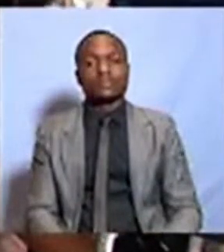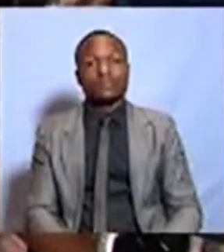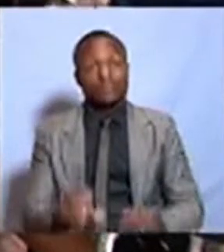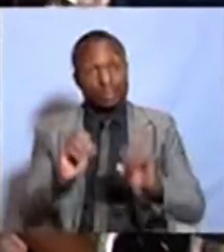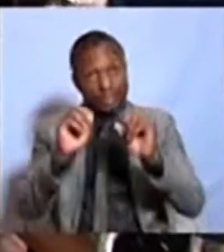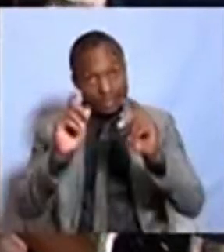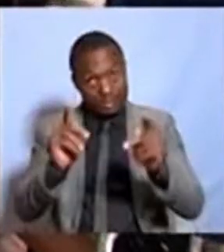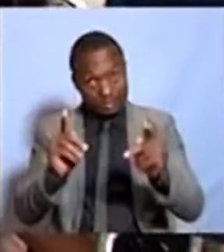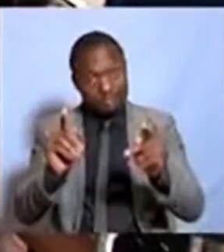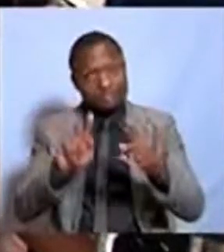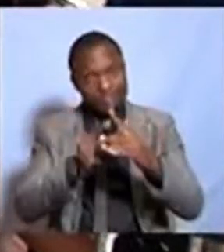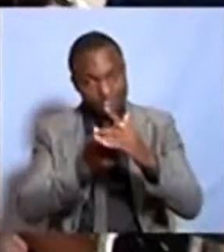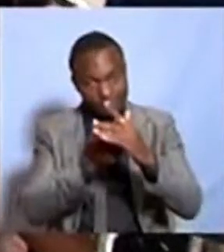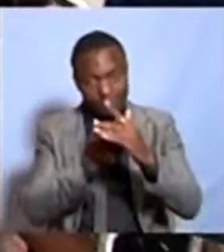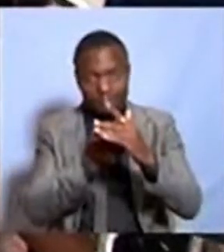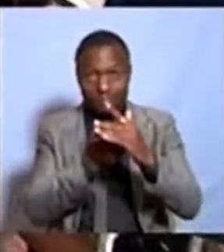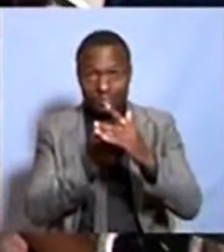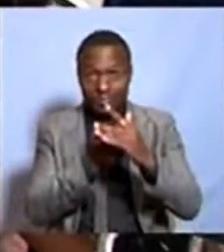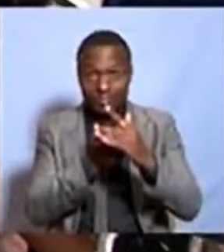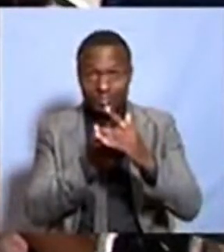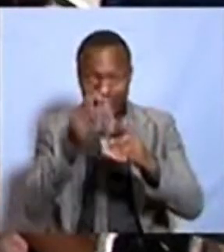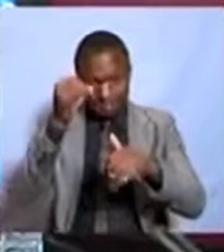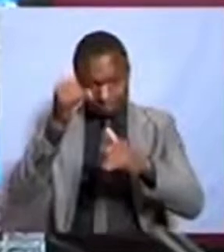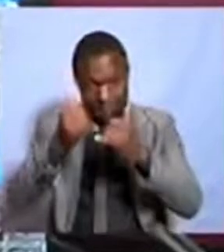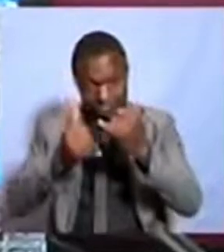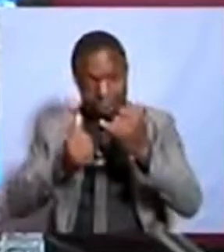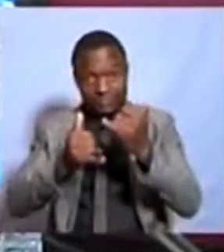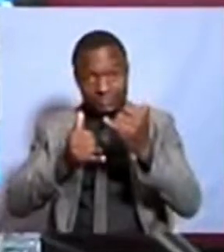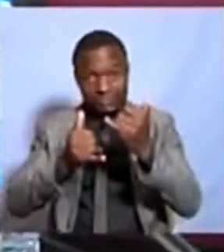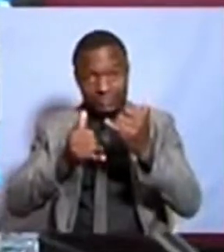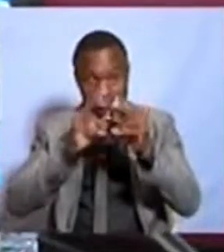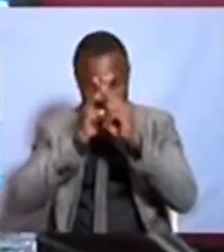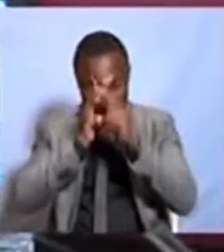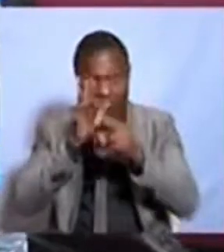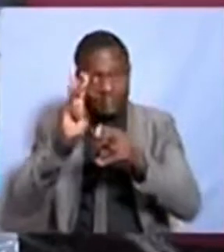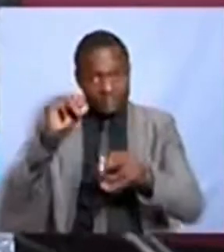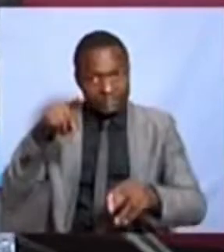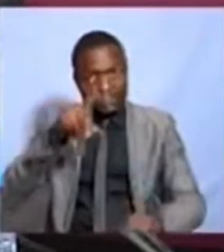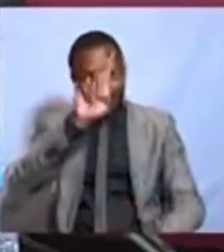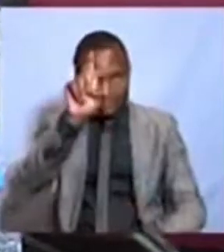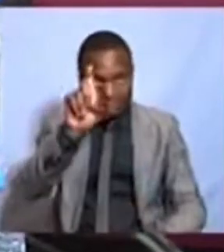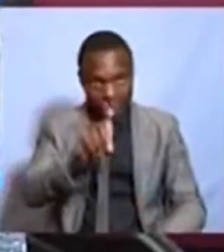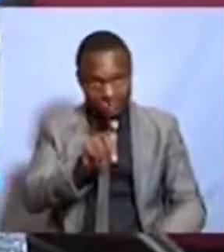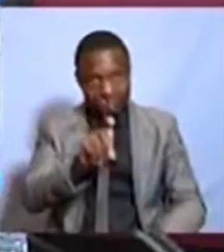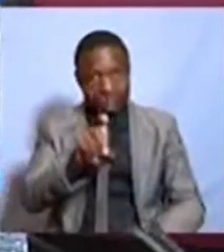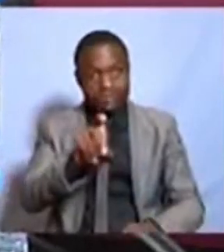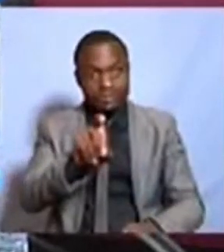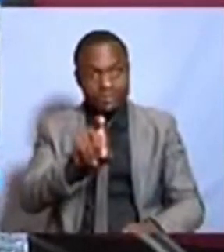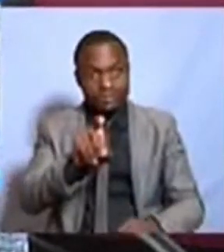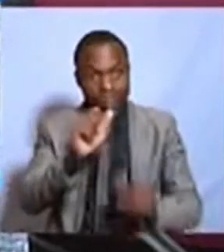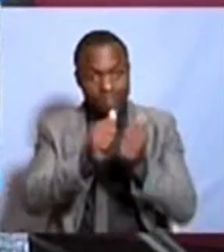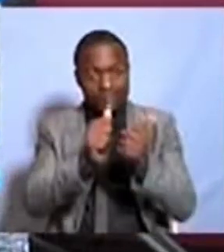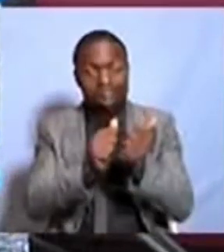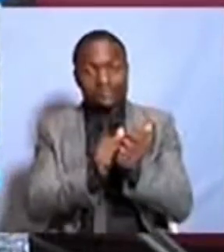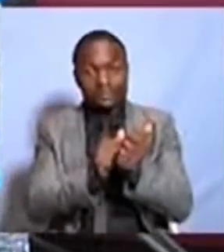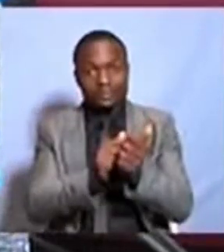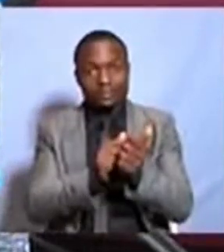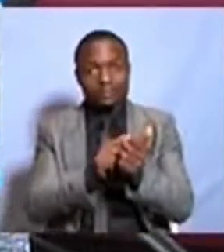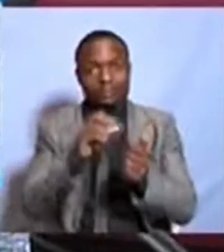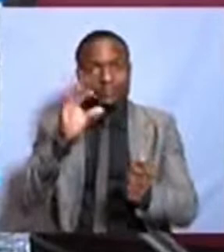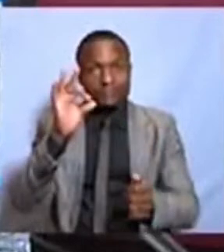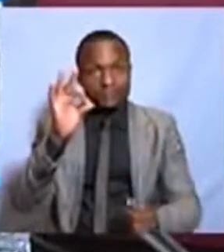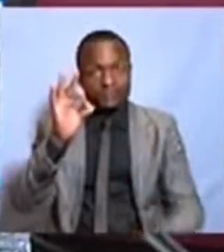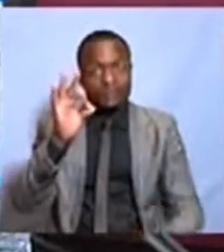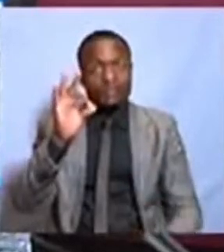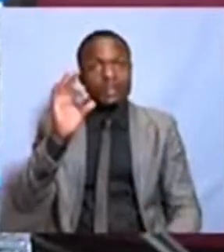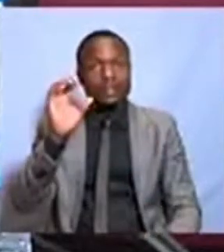Okay, so I'll start with the last honorable's question, and I'll couple it with yours in regards to FSP, because I think they're